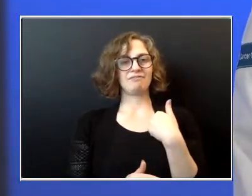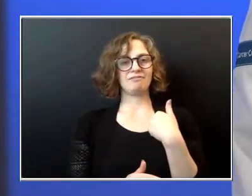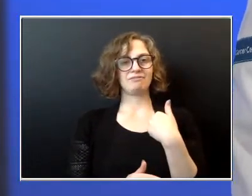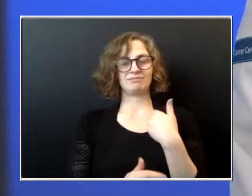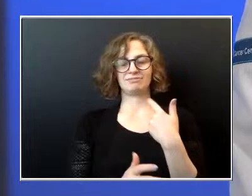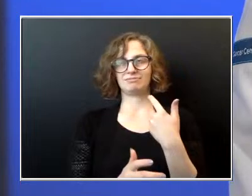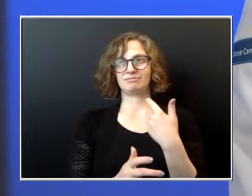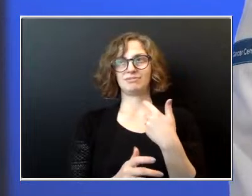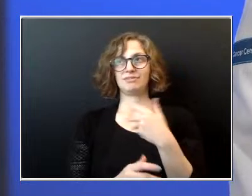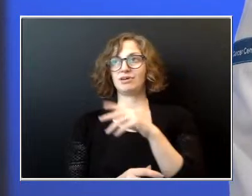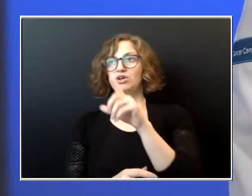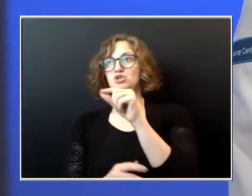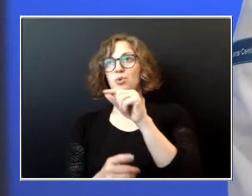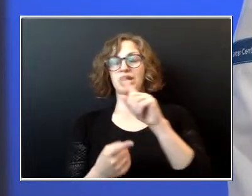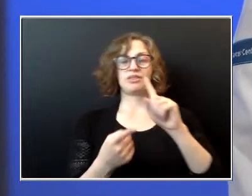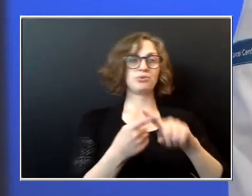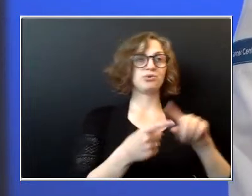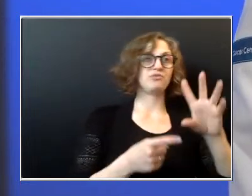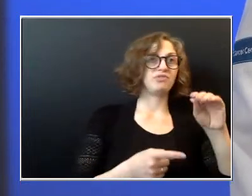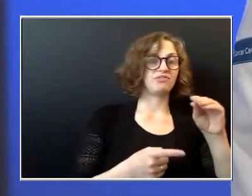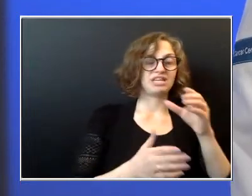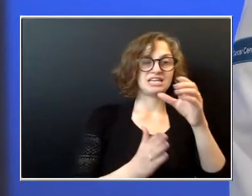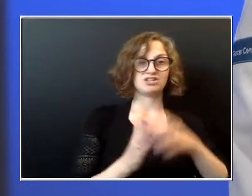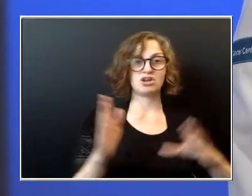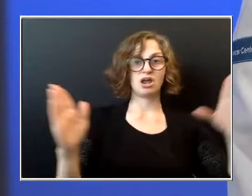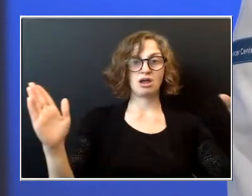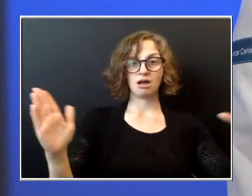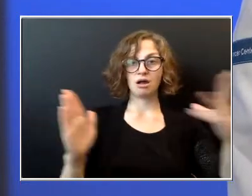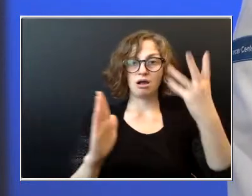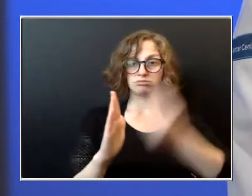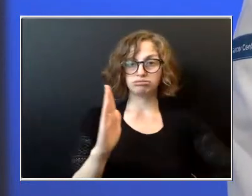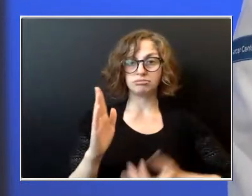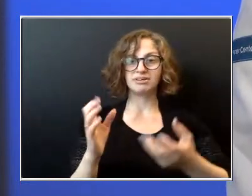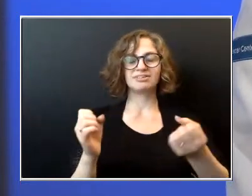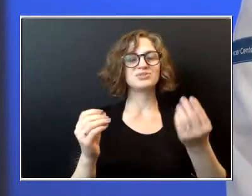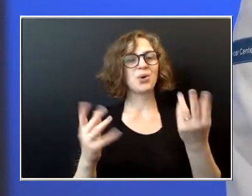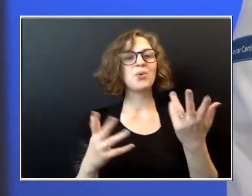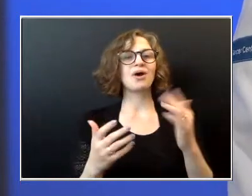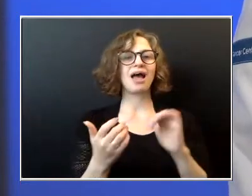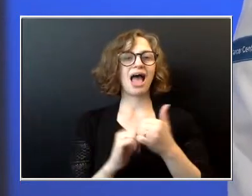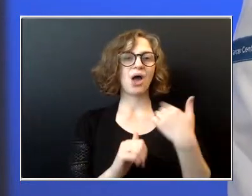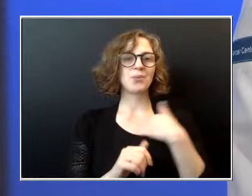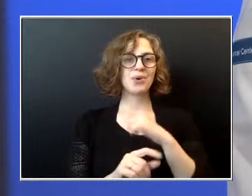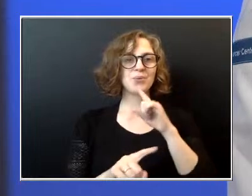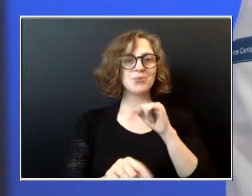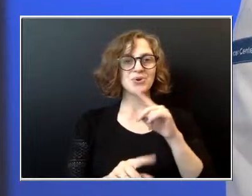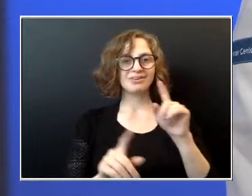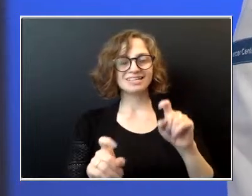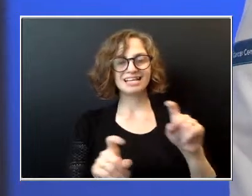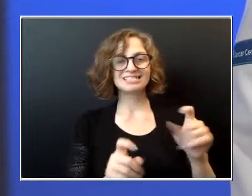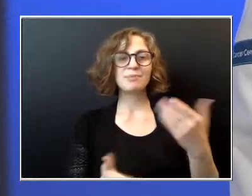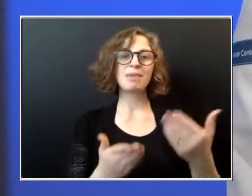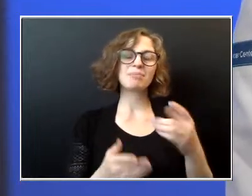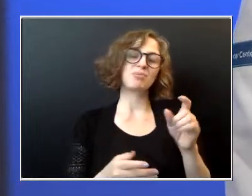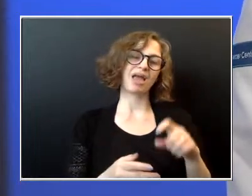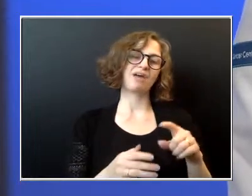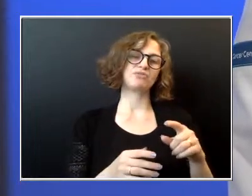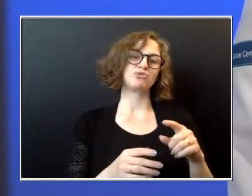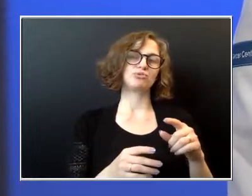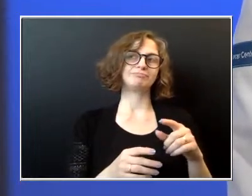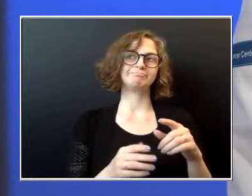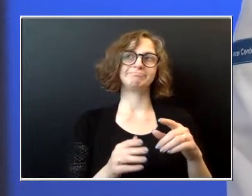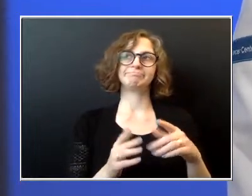50. So the way that these tests can be ordered, there may have to be alternate ways that we can look at